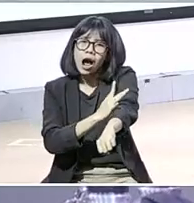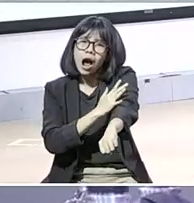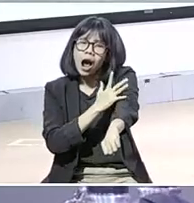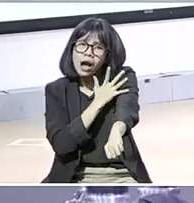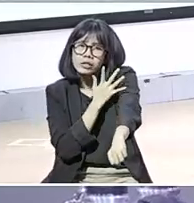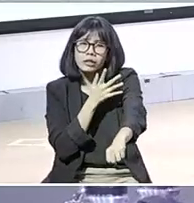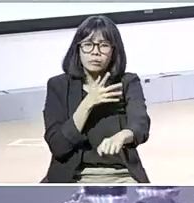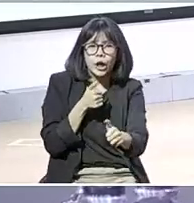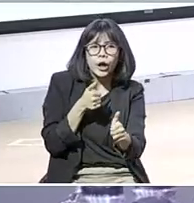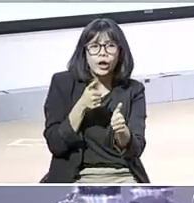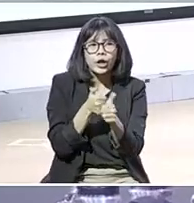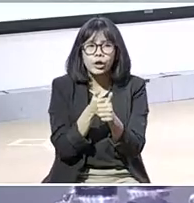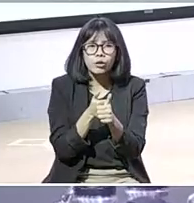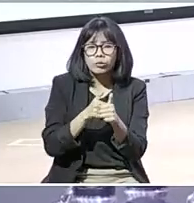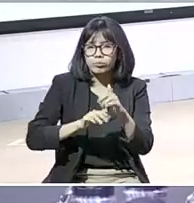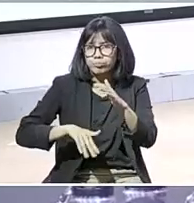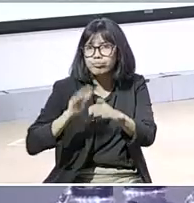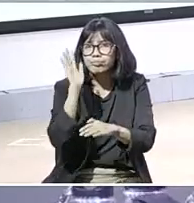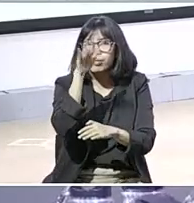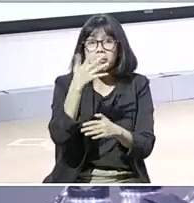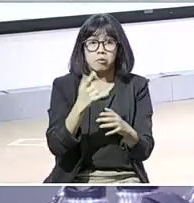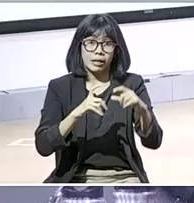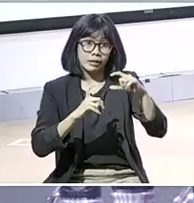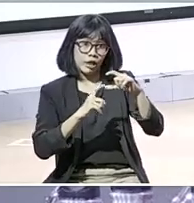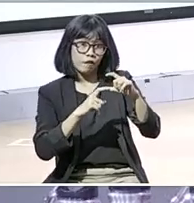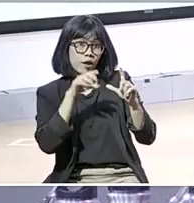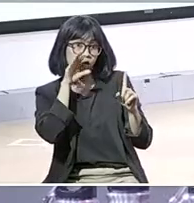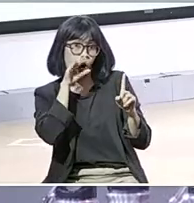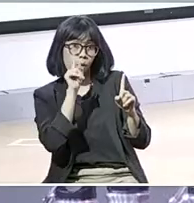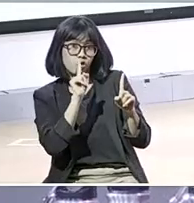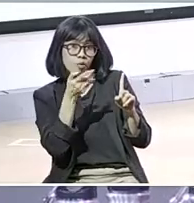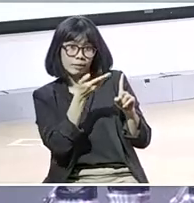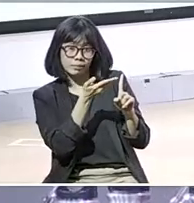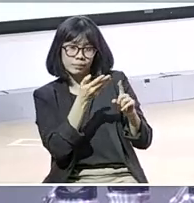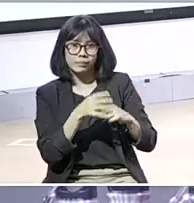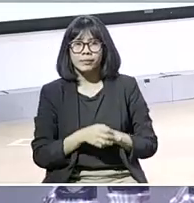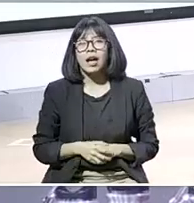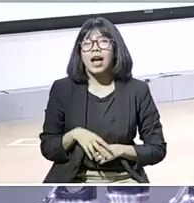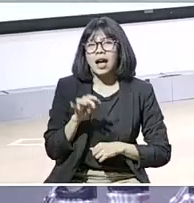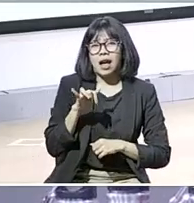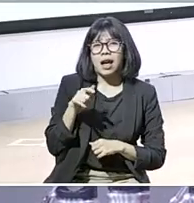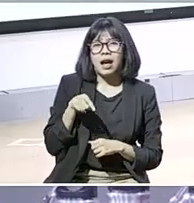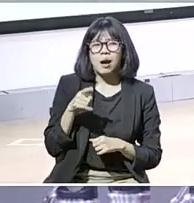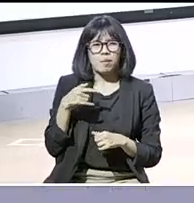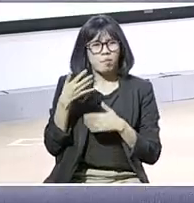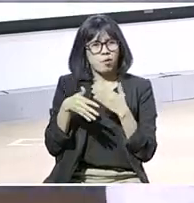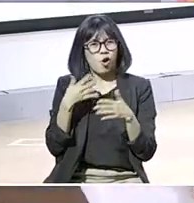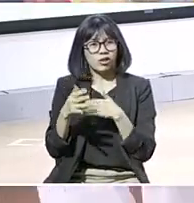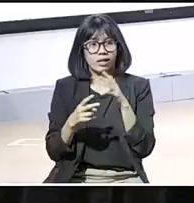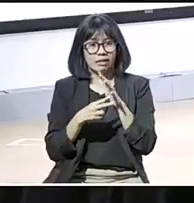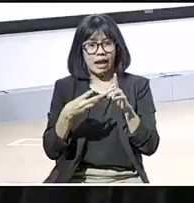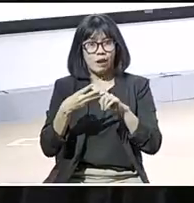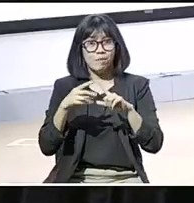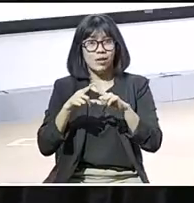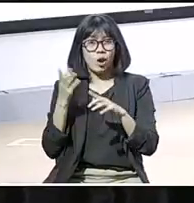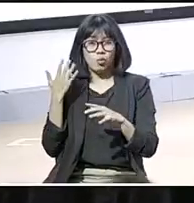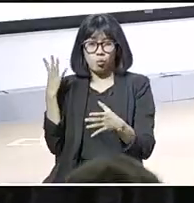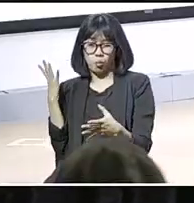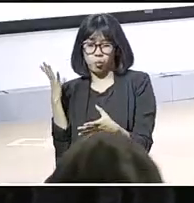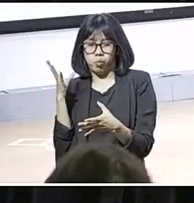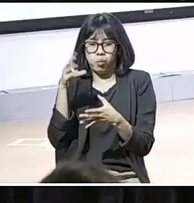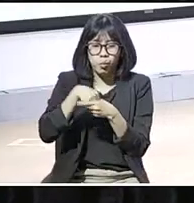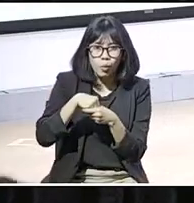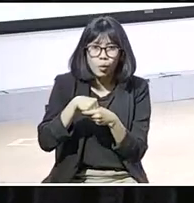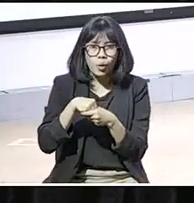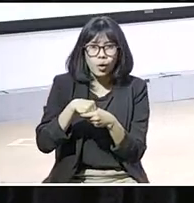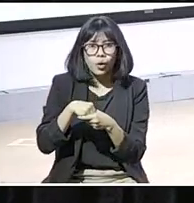career in basketball? Stephen, we can start with you. Well, my NBA journey began by not getting drafted